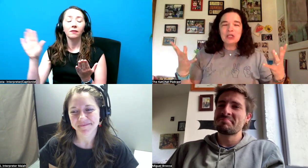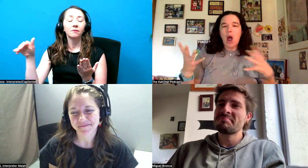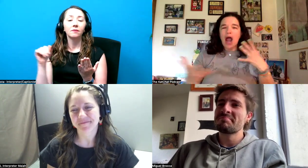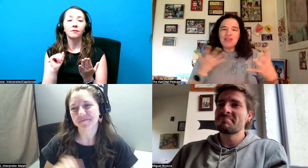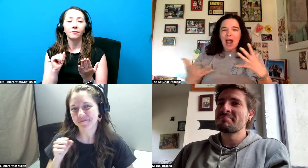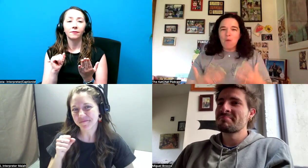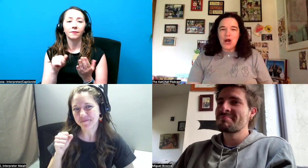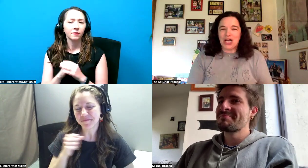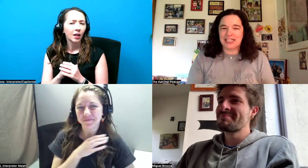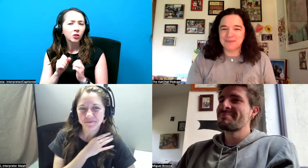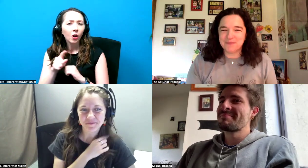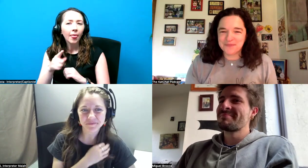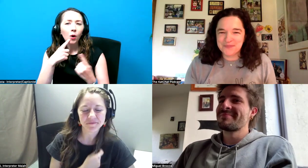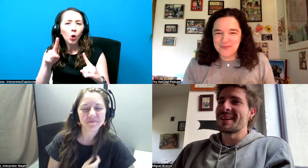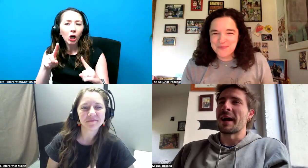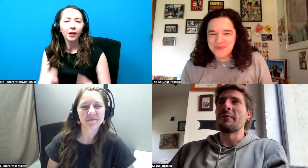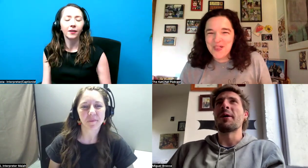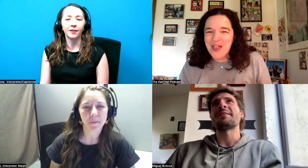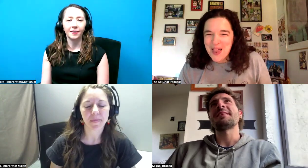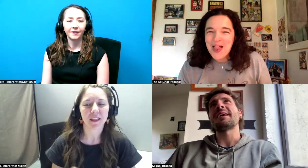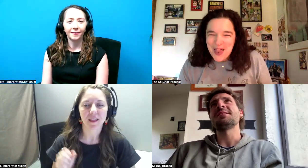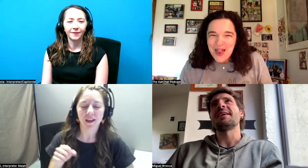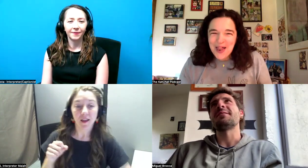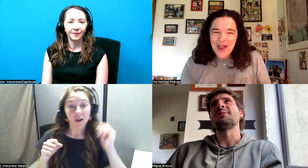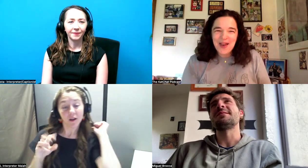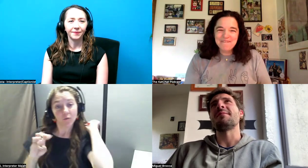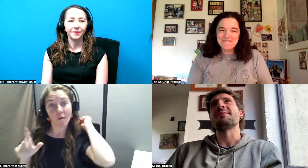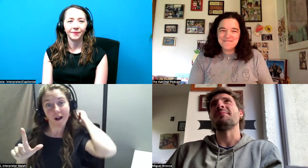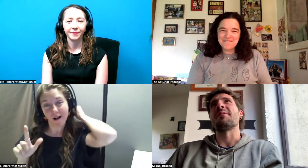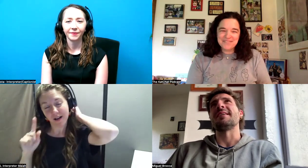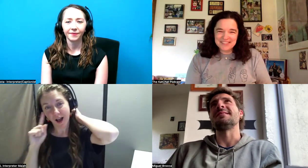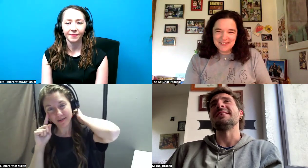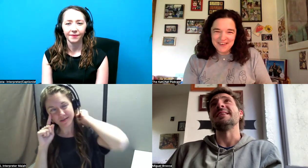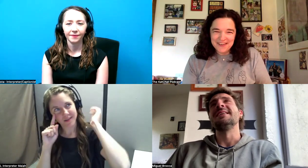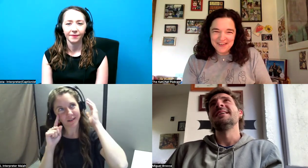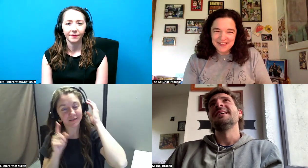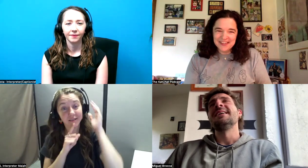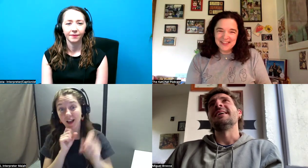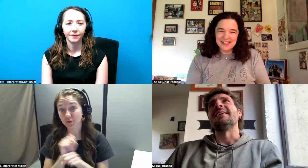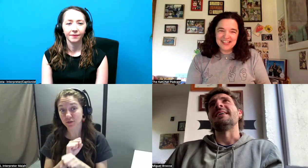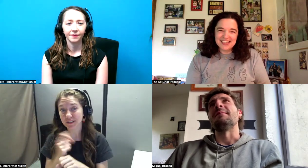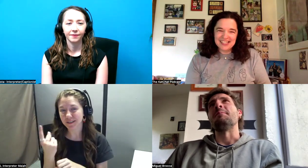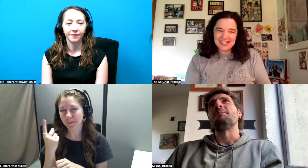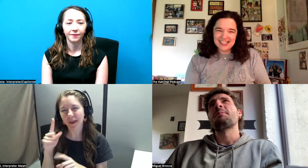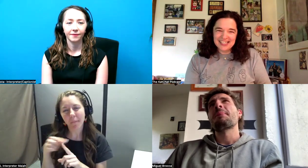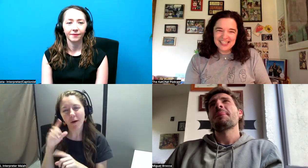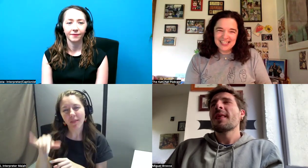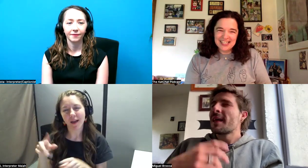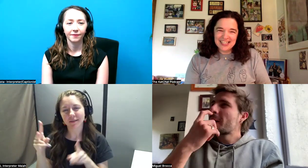thing. So how did that work? yeah. Well, I think actually there was something about that scene,